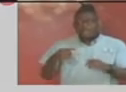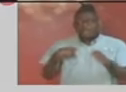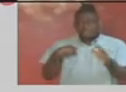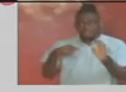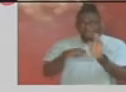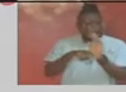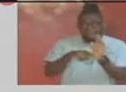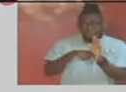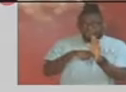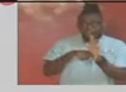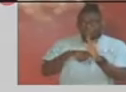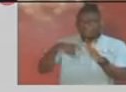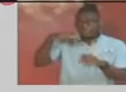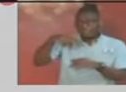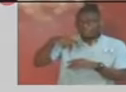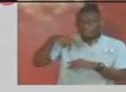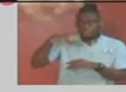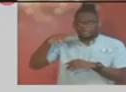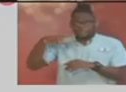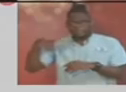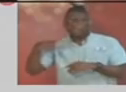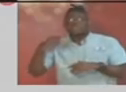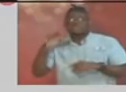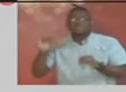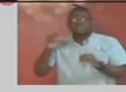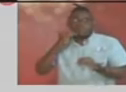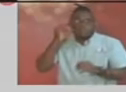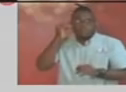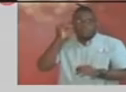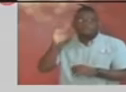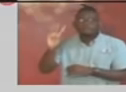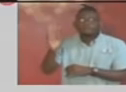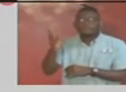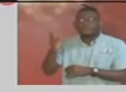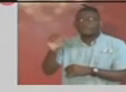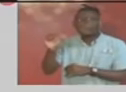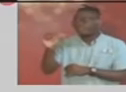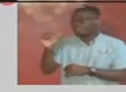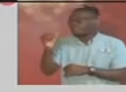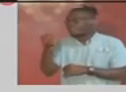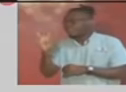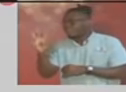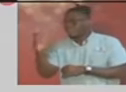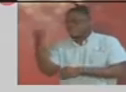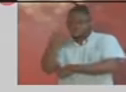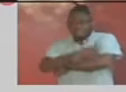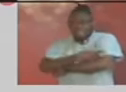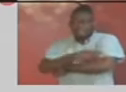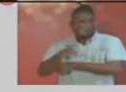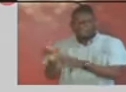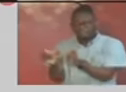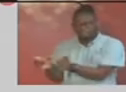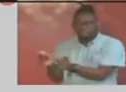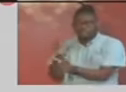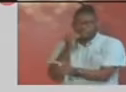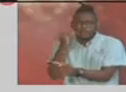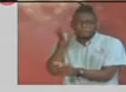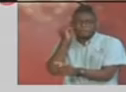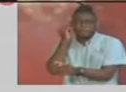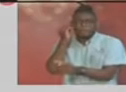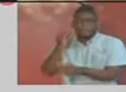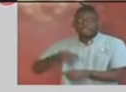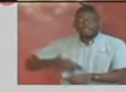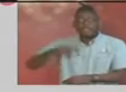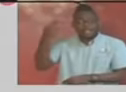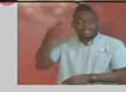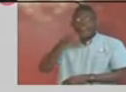for 14 days and do home quarantine for 14 days. Those are from low-risk countries. From high-risk countries, those are countries which